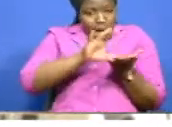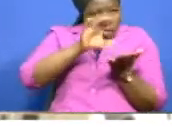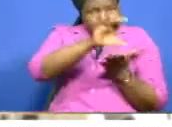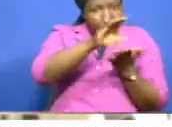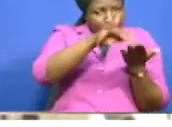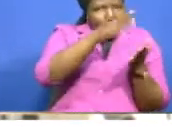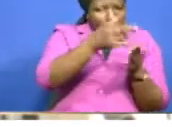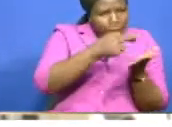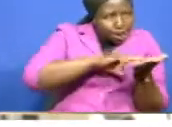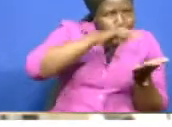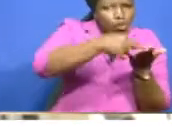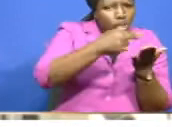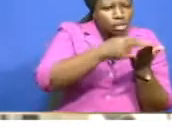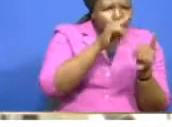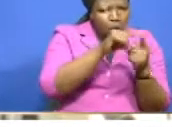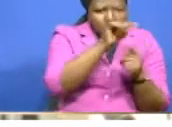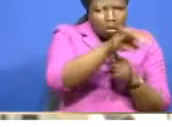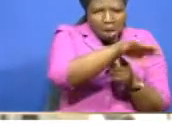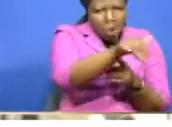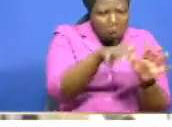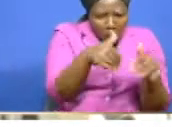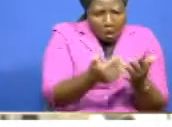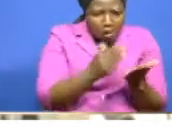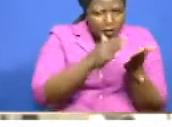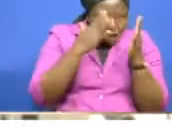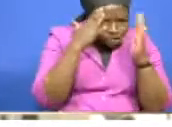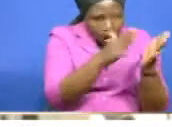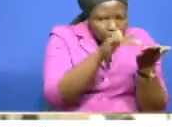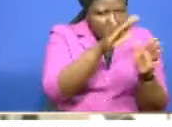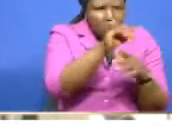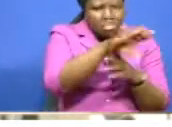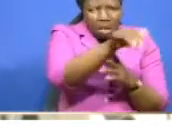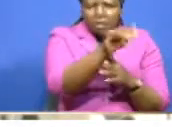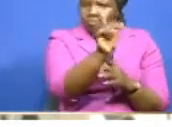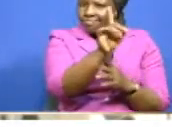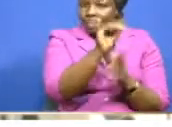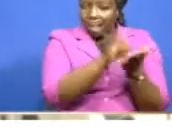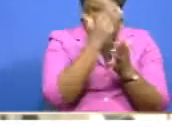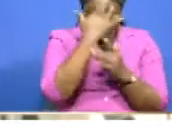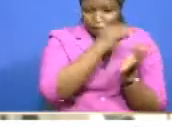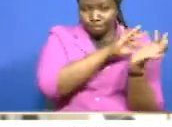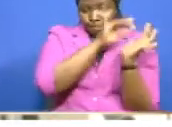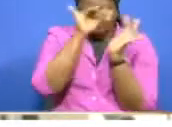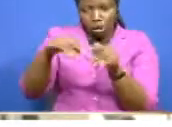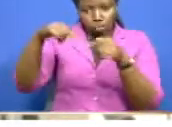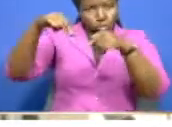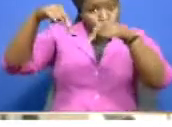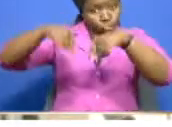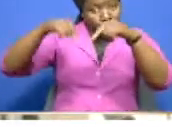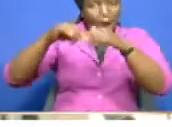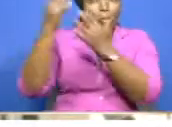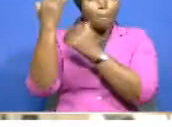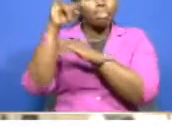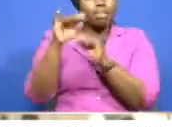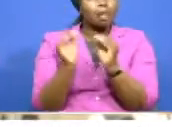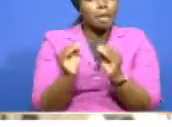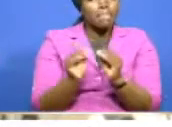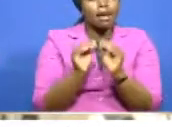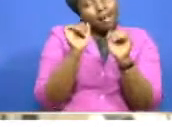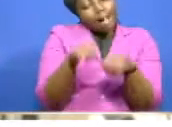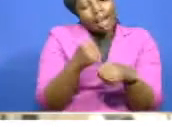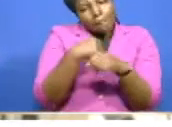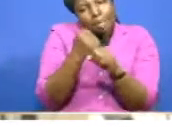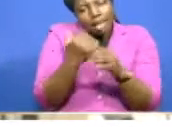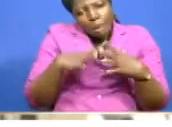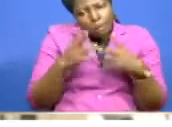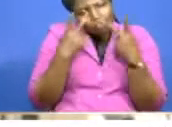that county or more attention to that county. And that's why we're here today. I'm hoping that this platform will create more visibility. When I was